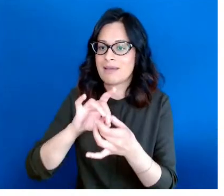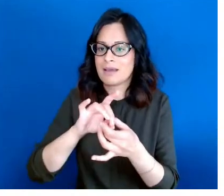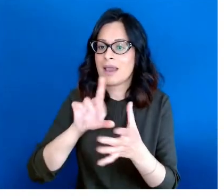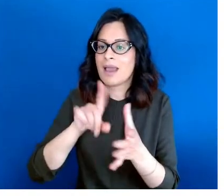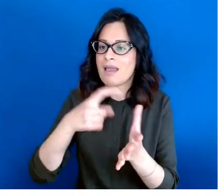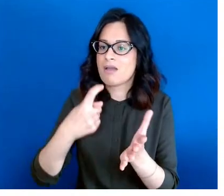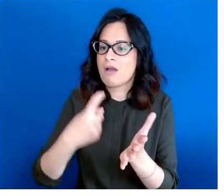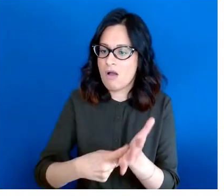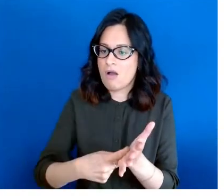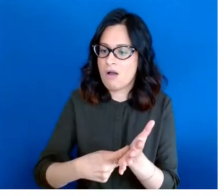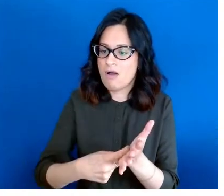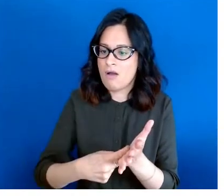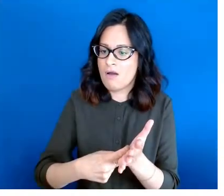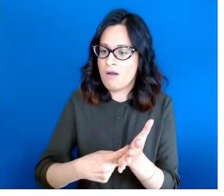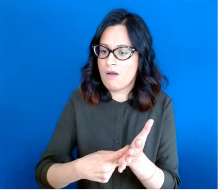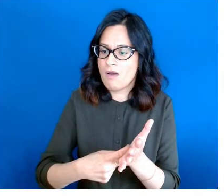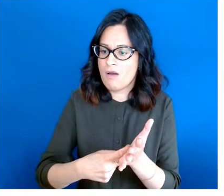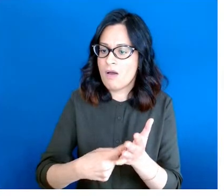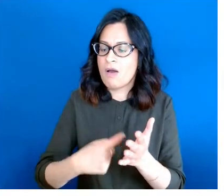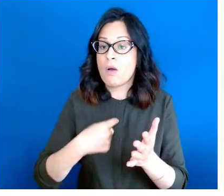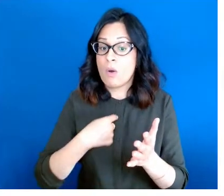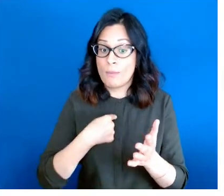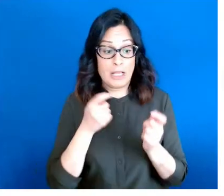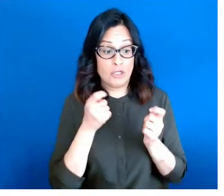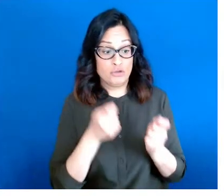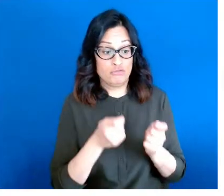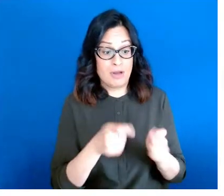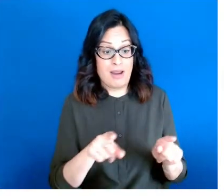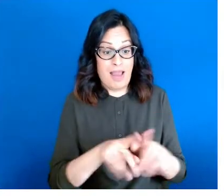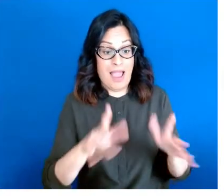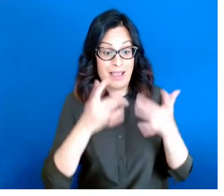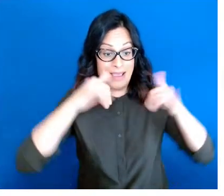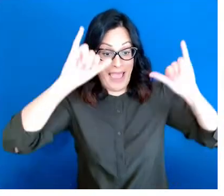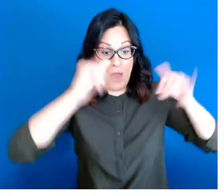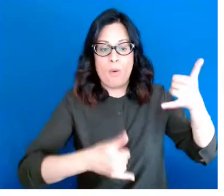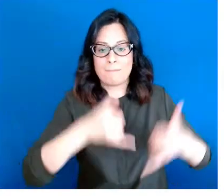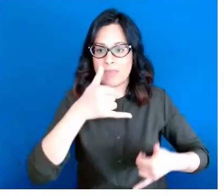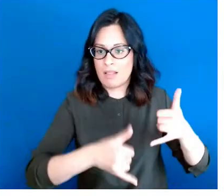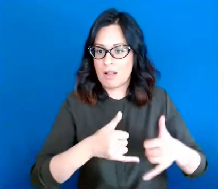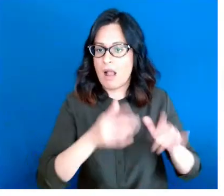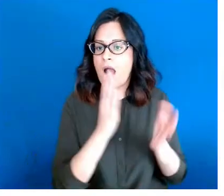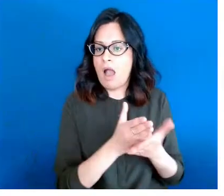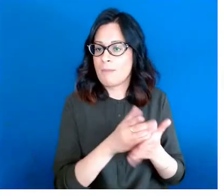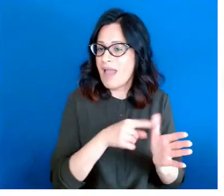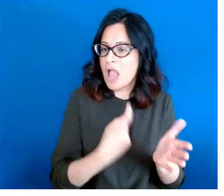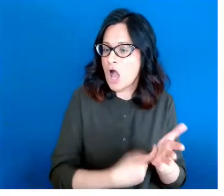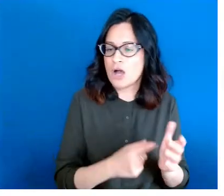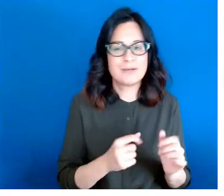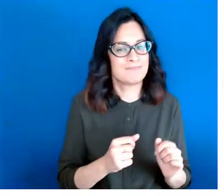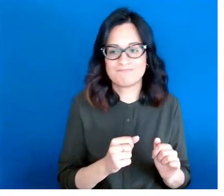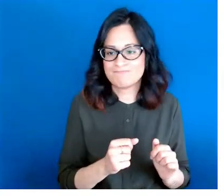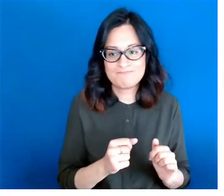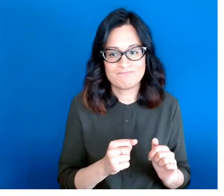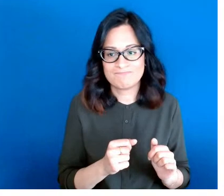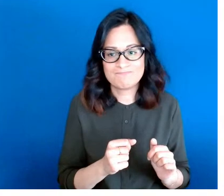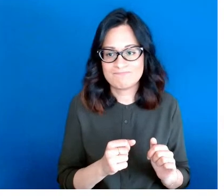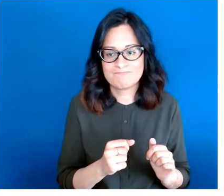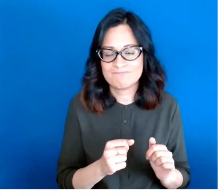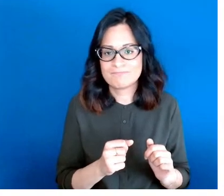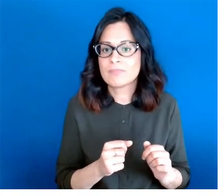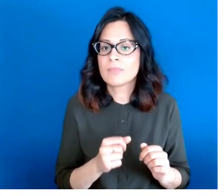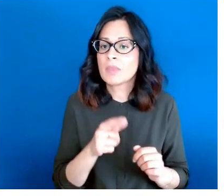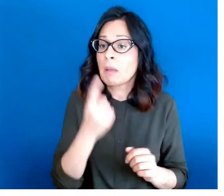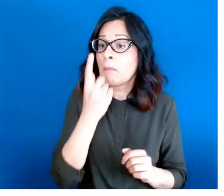allergic rhinitis, but would treat that as a cow's milk allergy primarily. I think it's possible